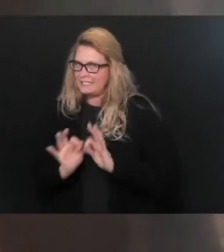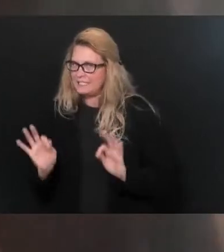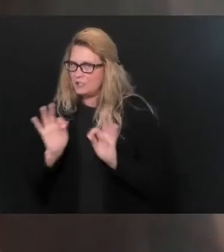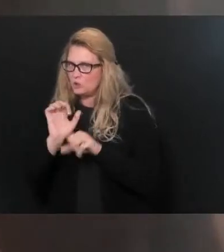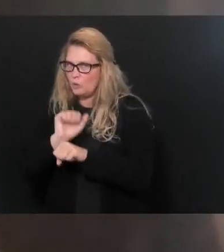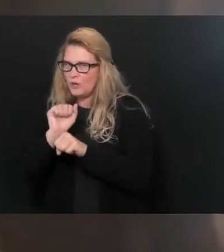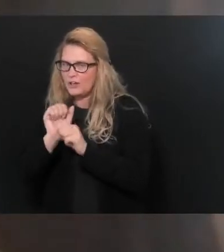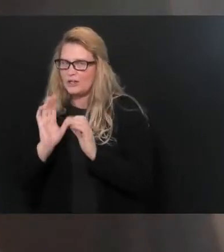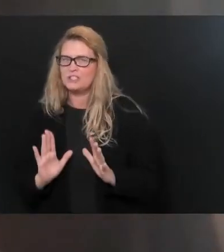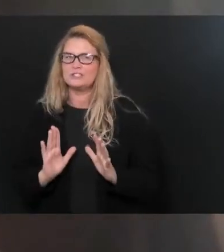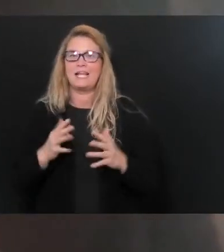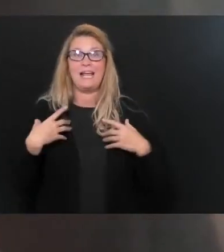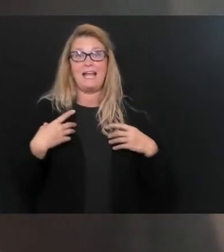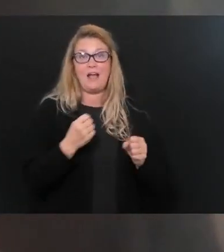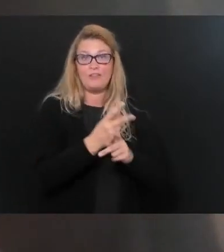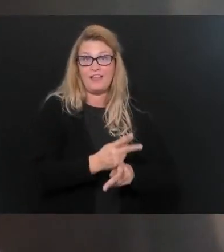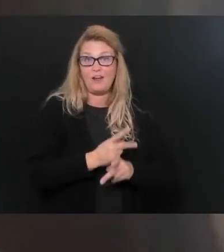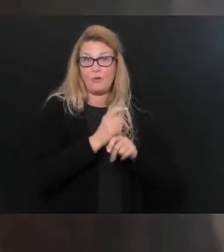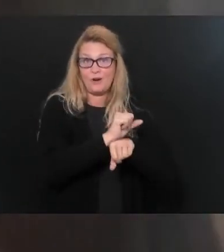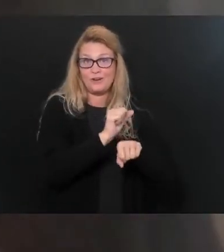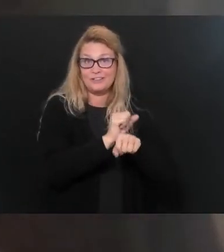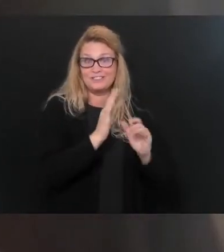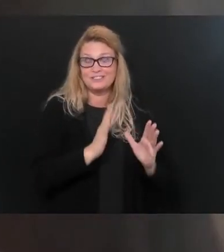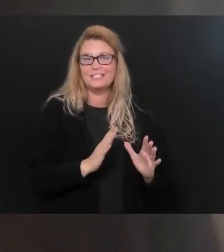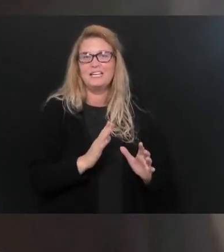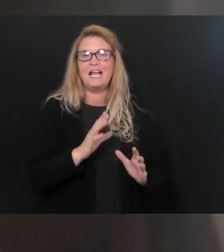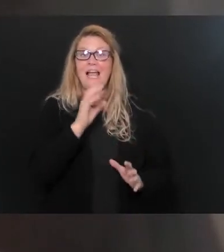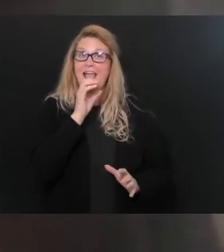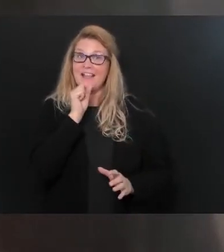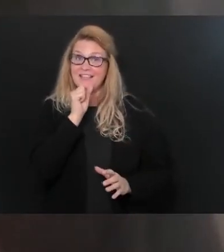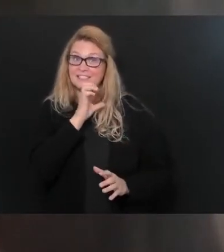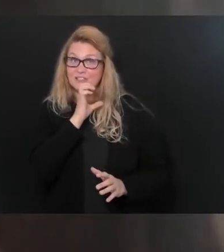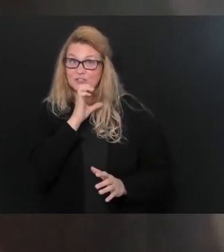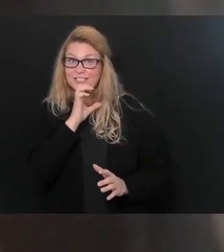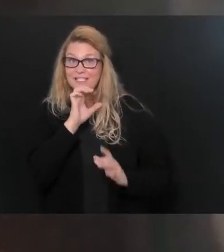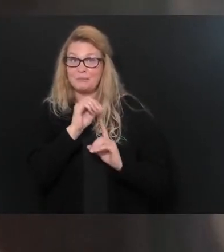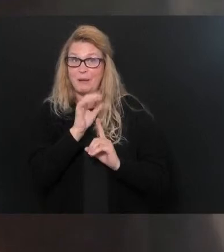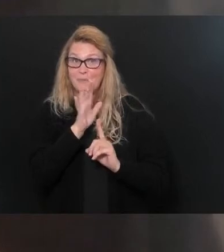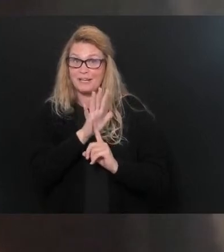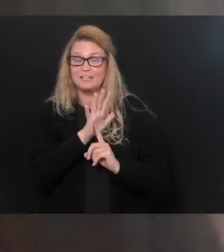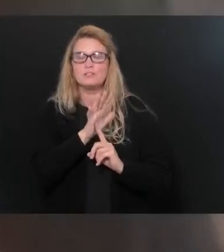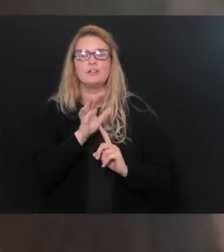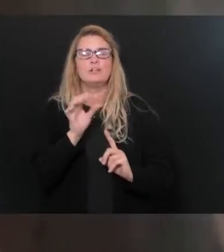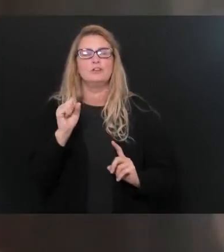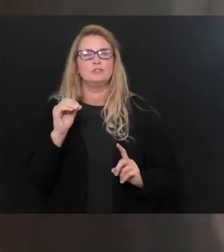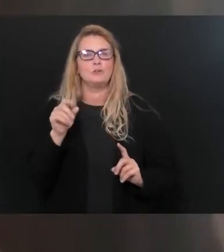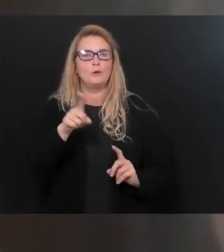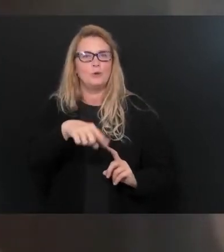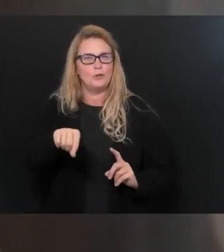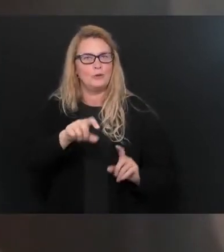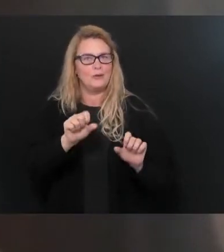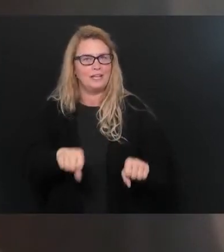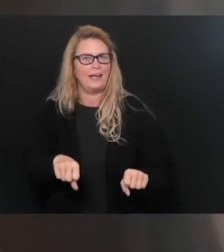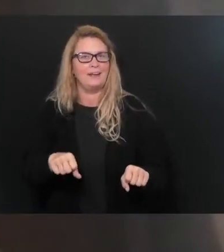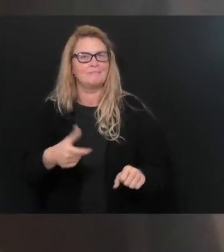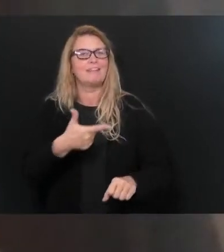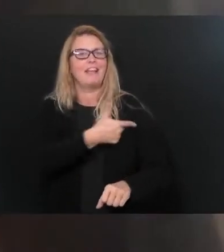healthcare workers, and then as we look at our elderly population, so that you can get the vaccine,